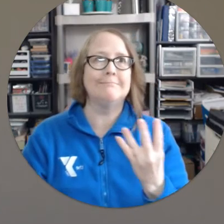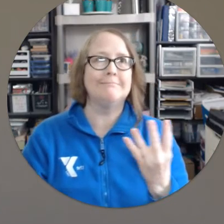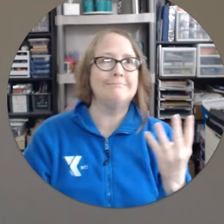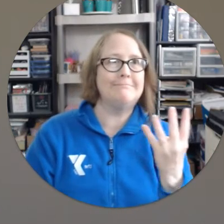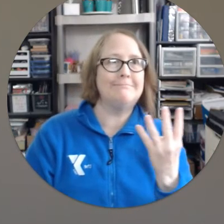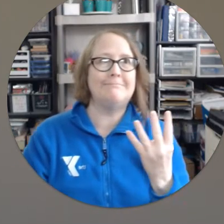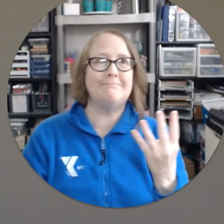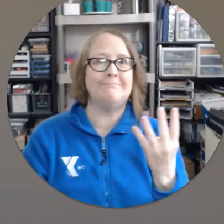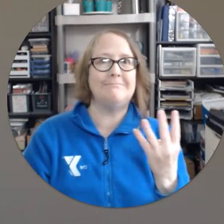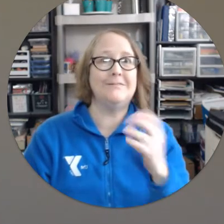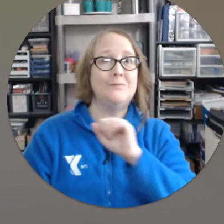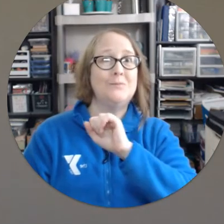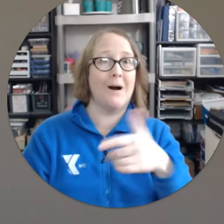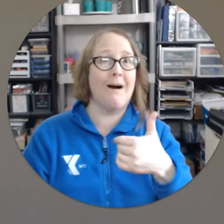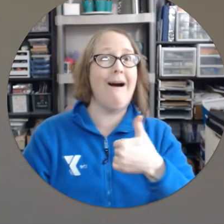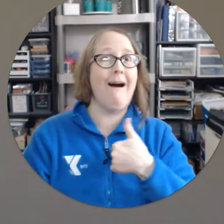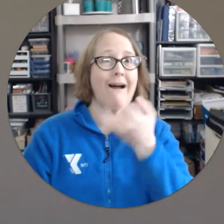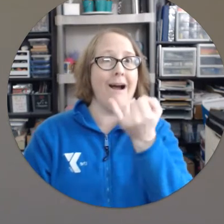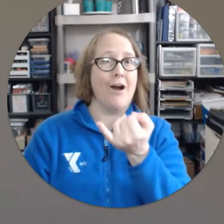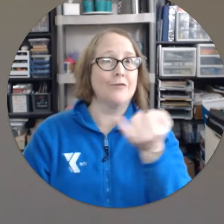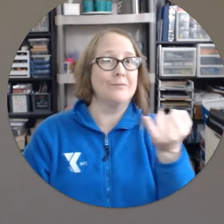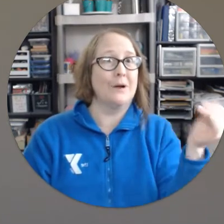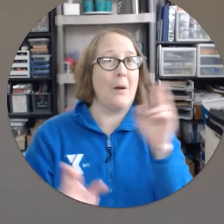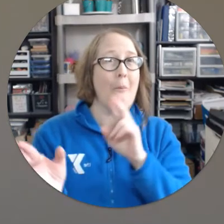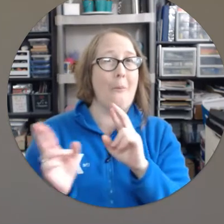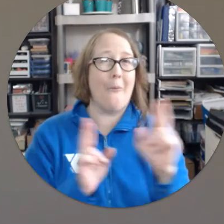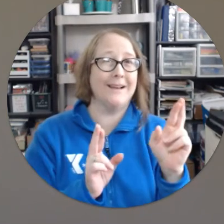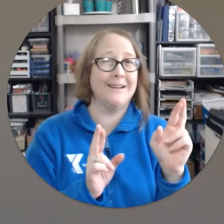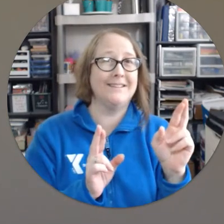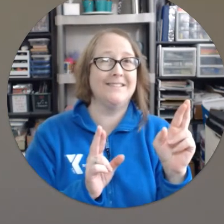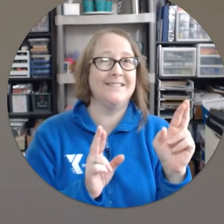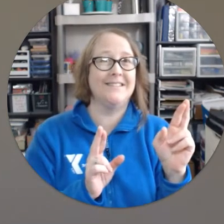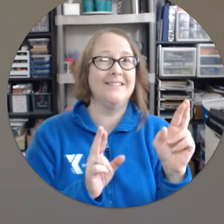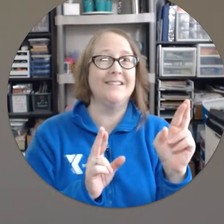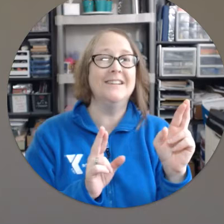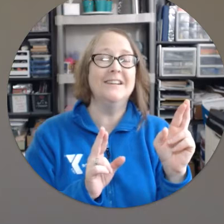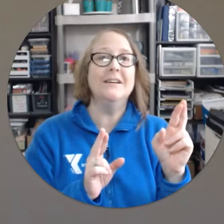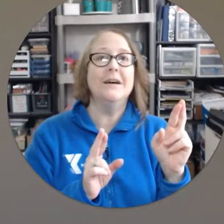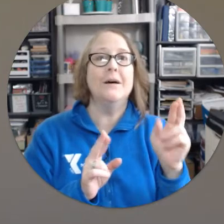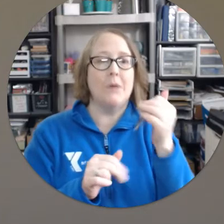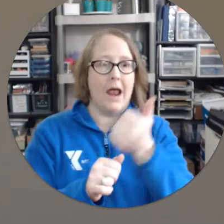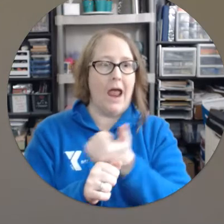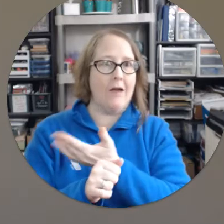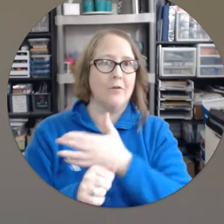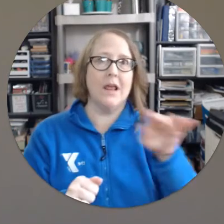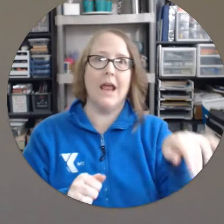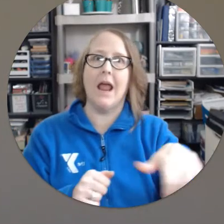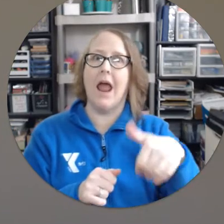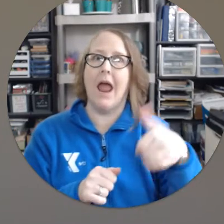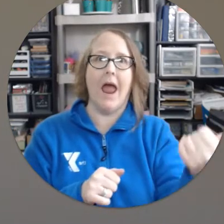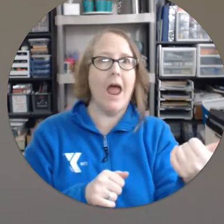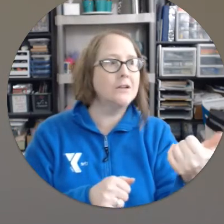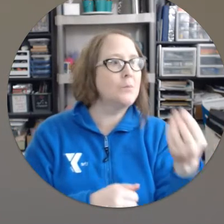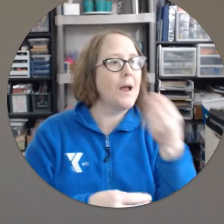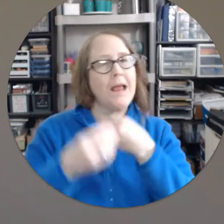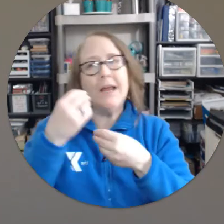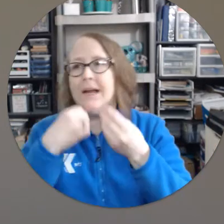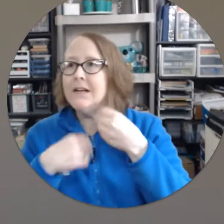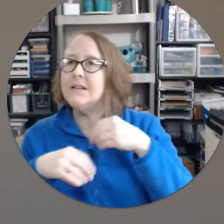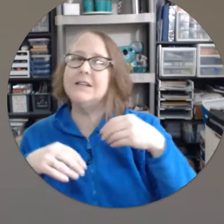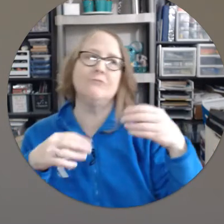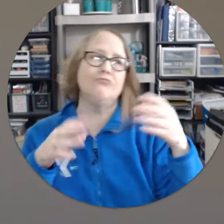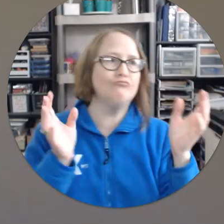had her instrument all ready. But everything else went on, eating and talking